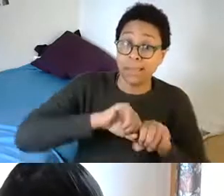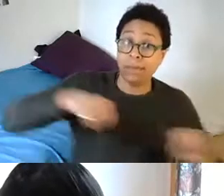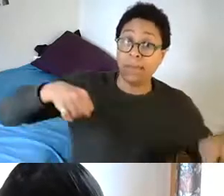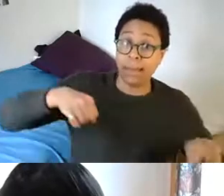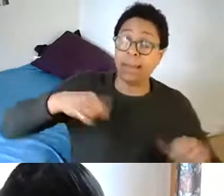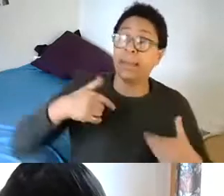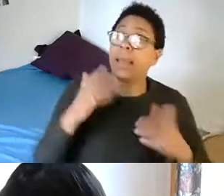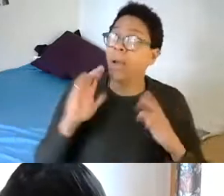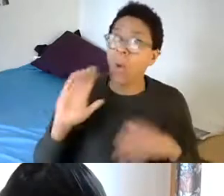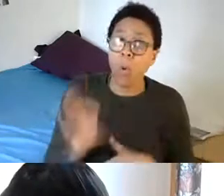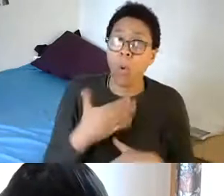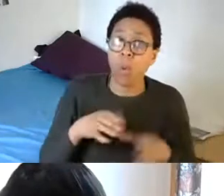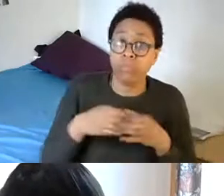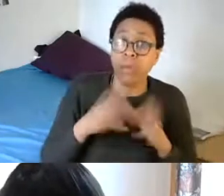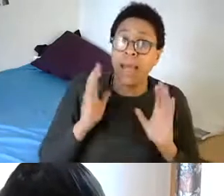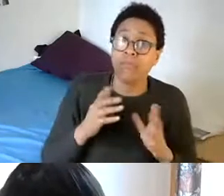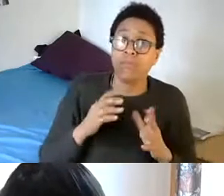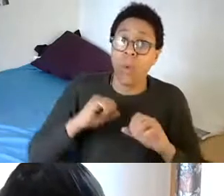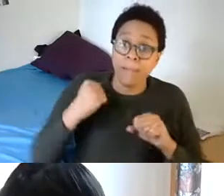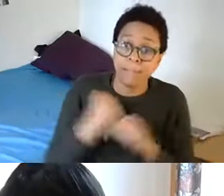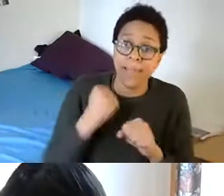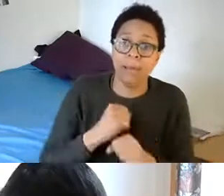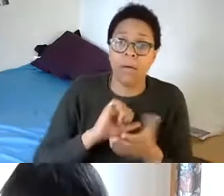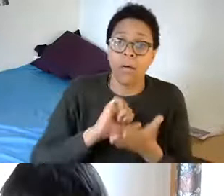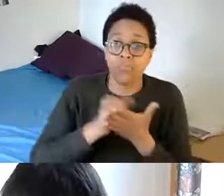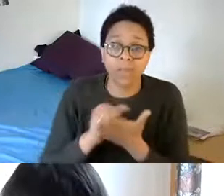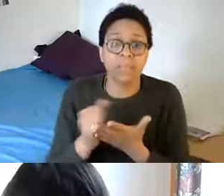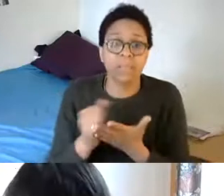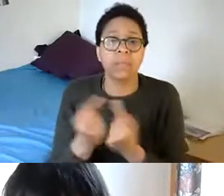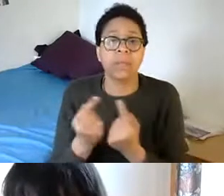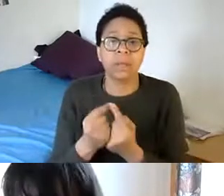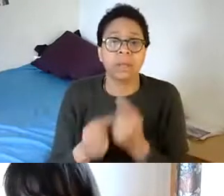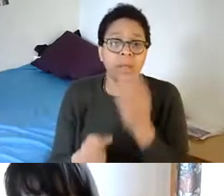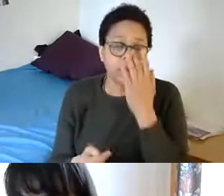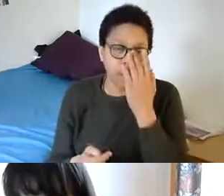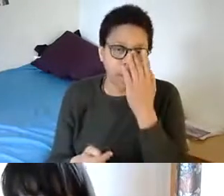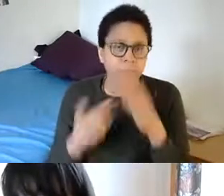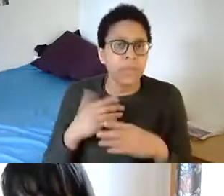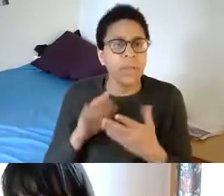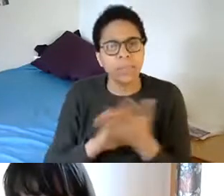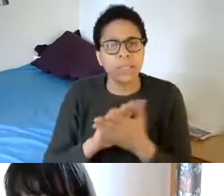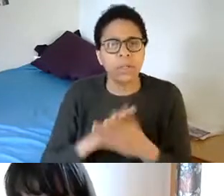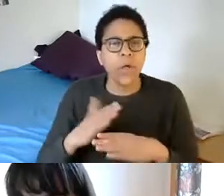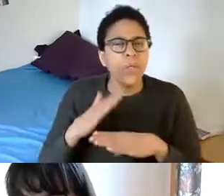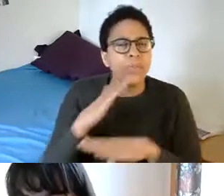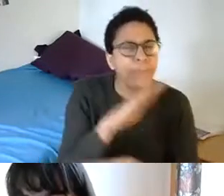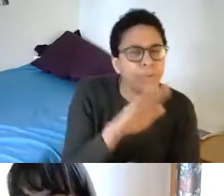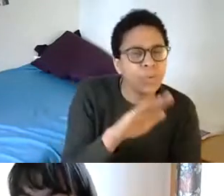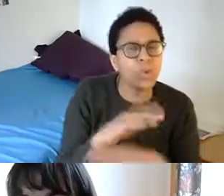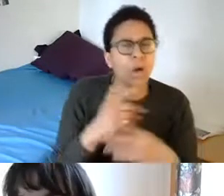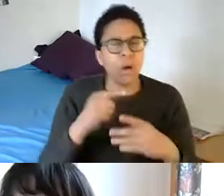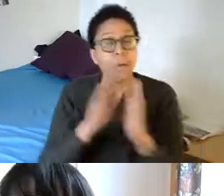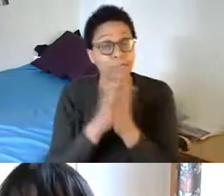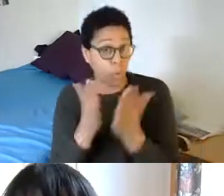to make and print something that was future of the book, right? And that was the title of